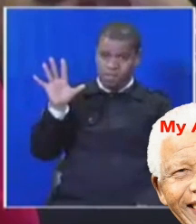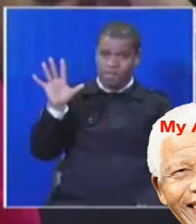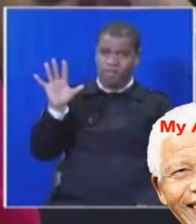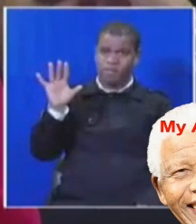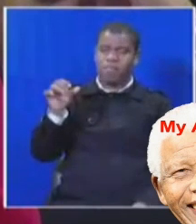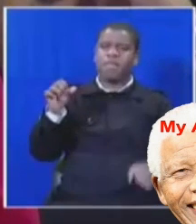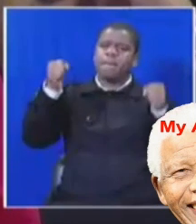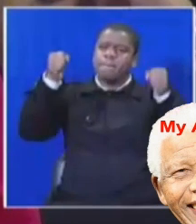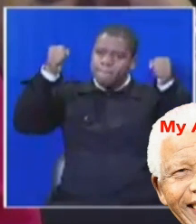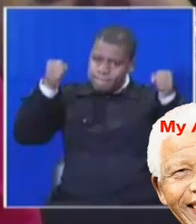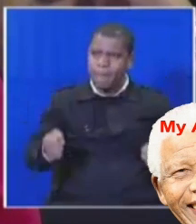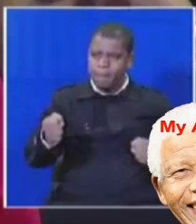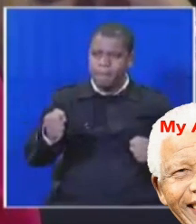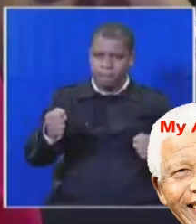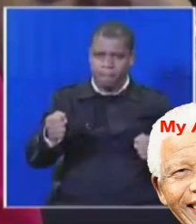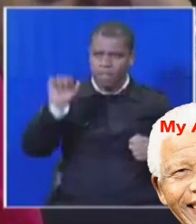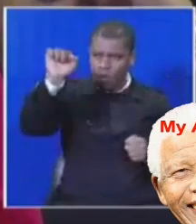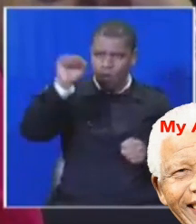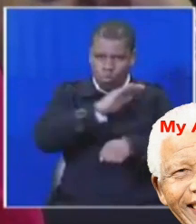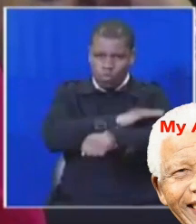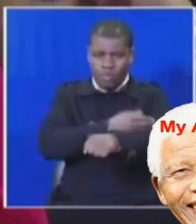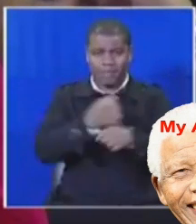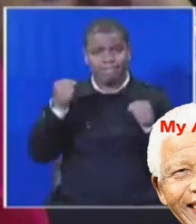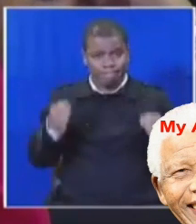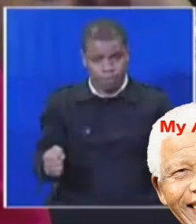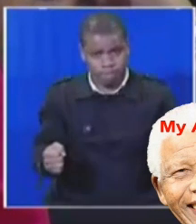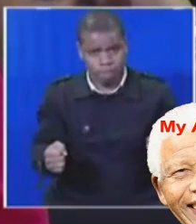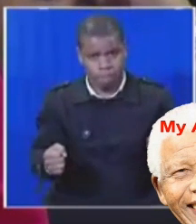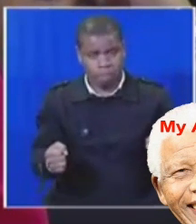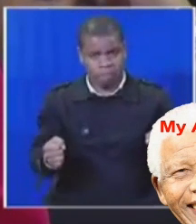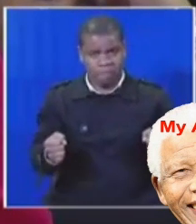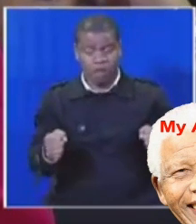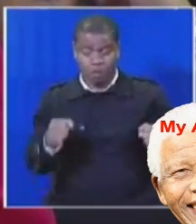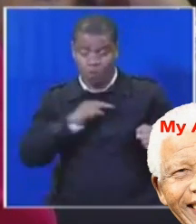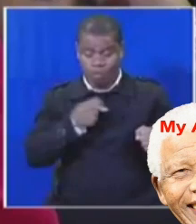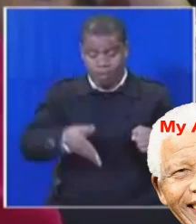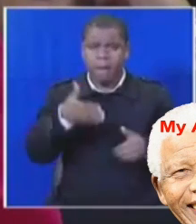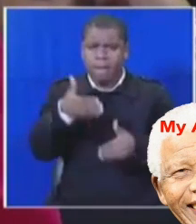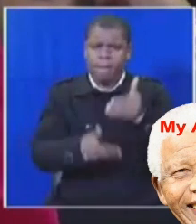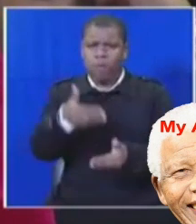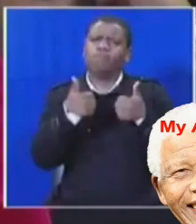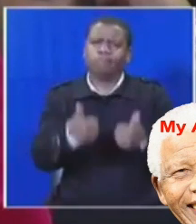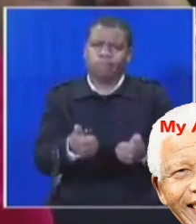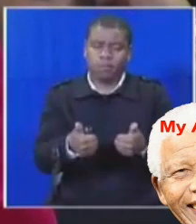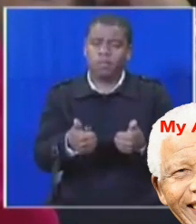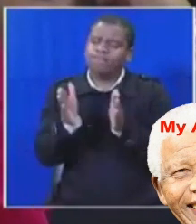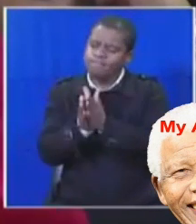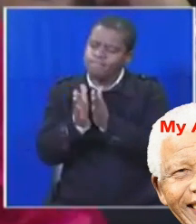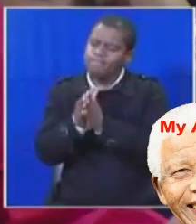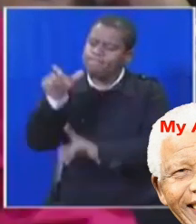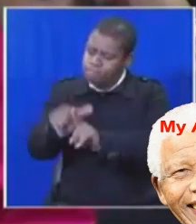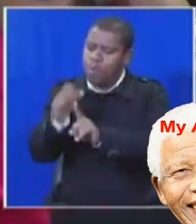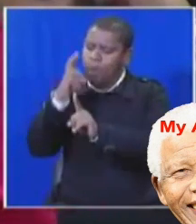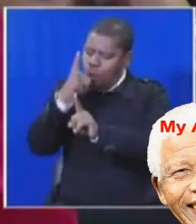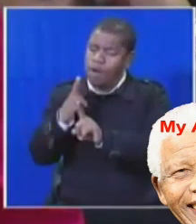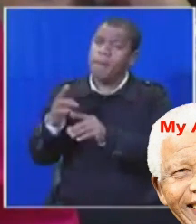foot firm on the ground so that there can be progress, and ask the honorable member, I don't know why